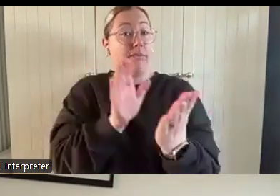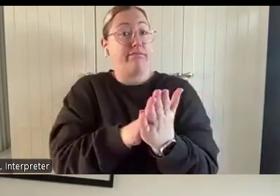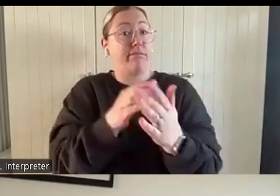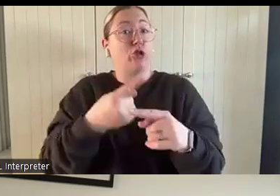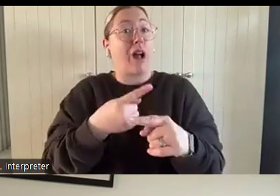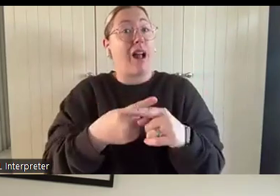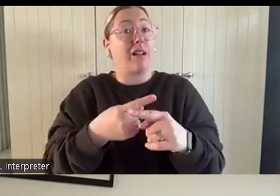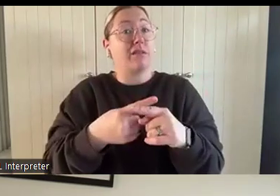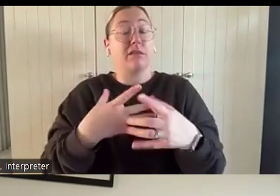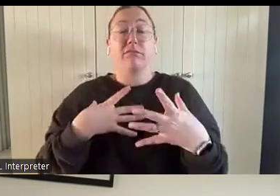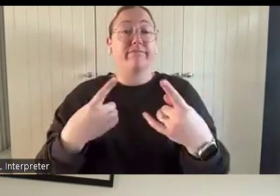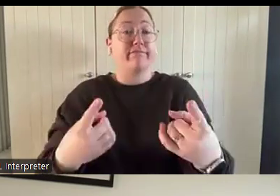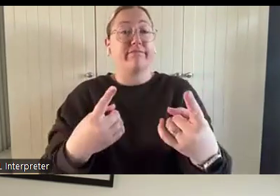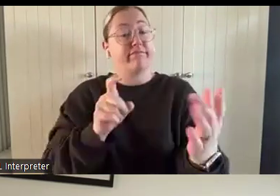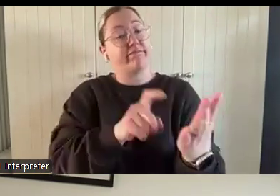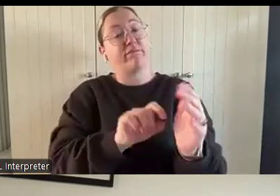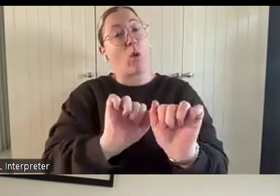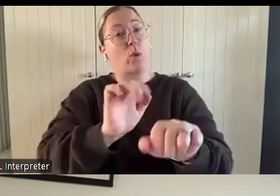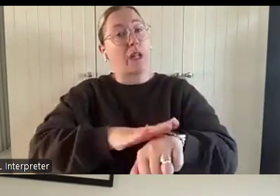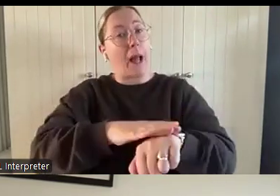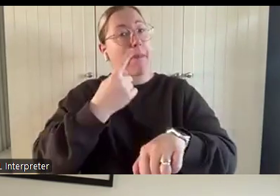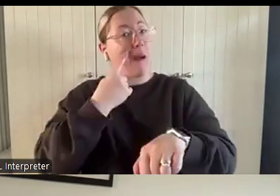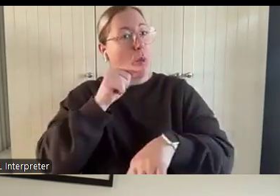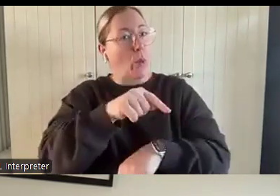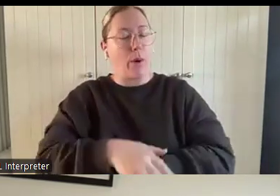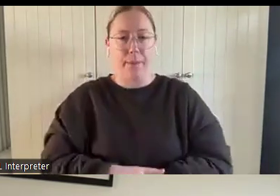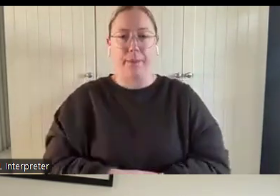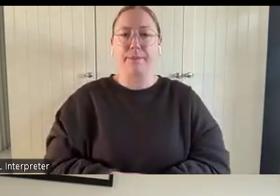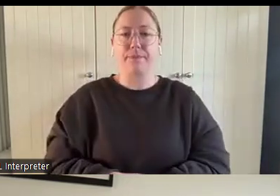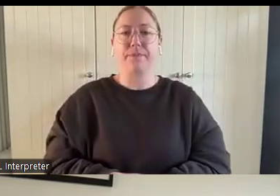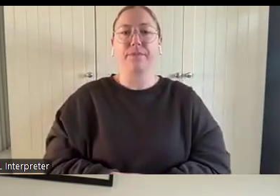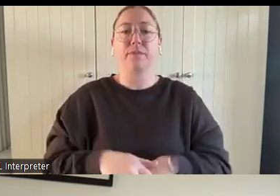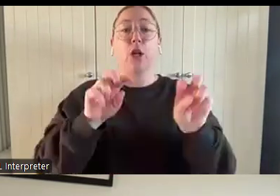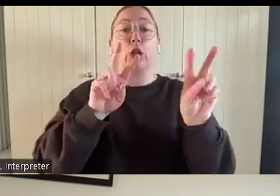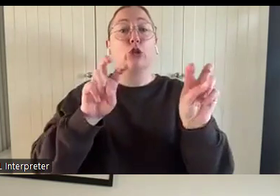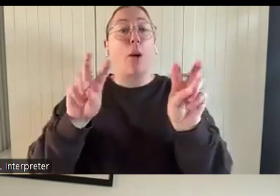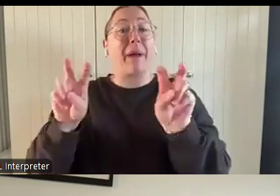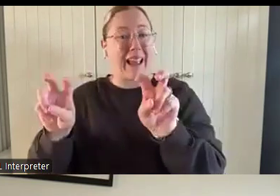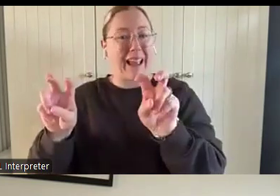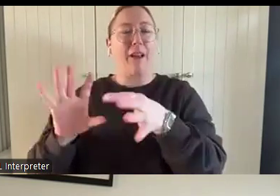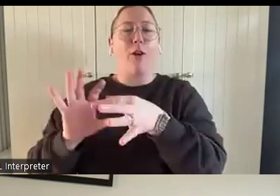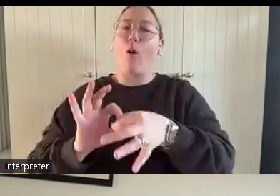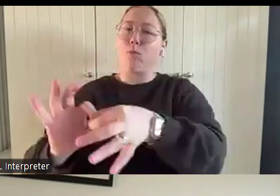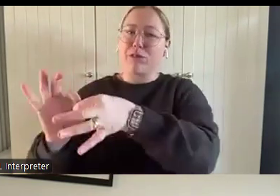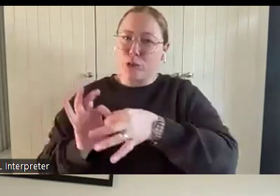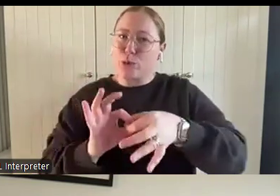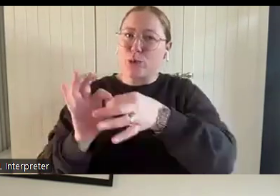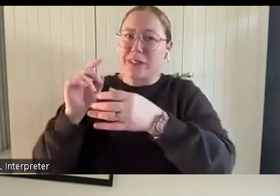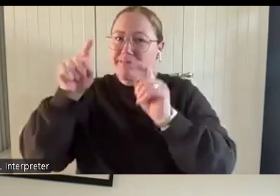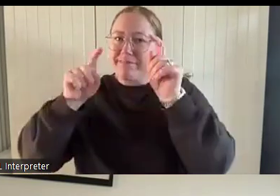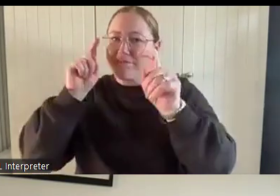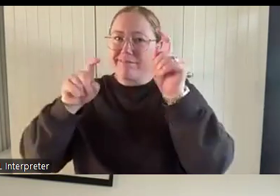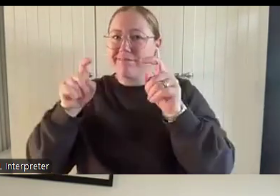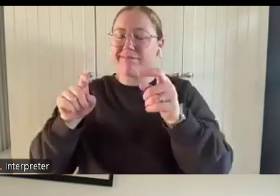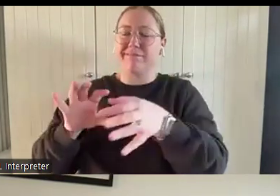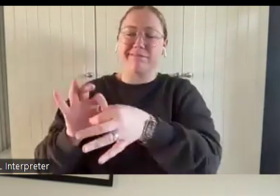so. The topics for these sessions were co-produced with the same group who helped shape the narrative itself. And we're keeping these